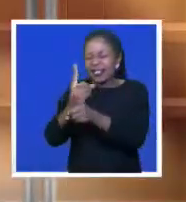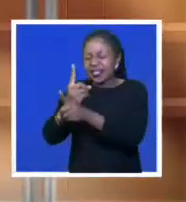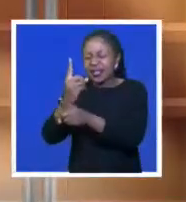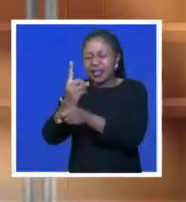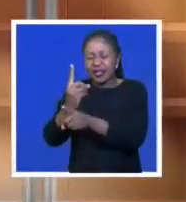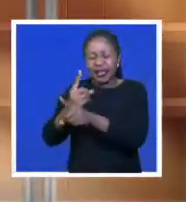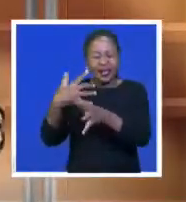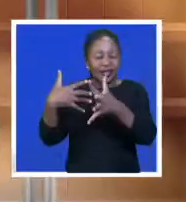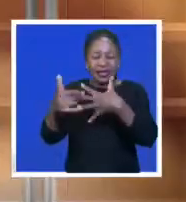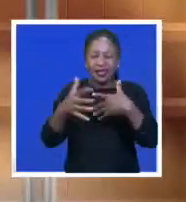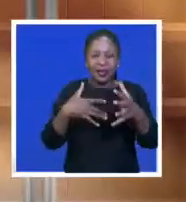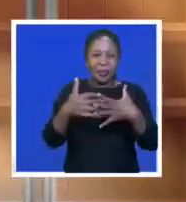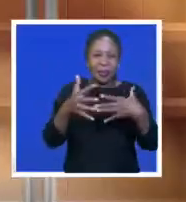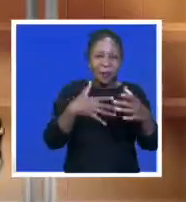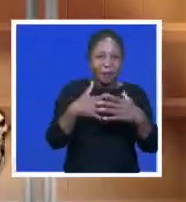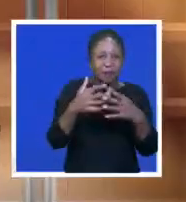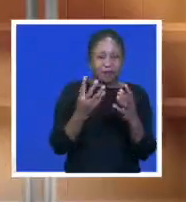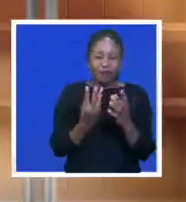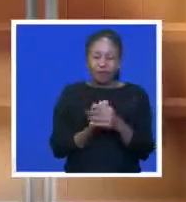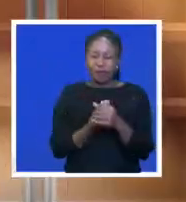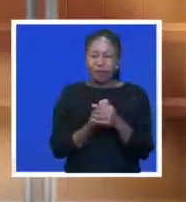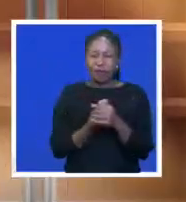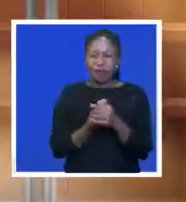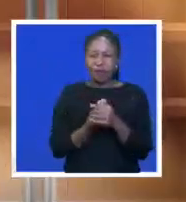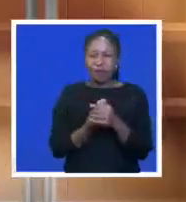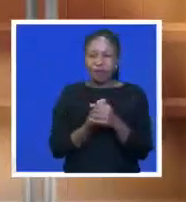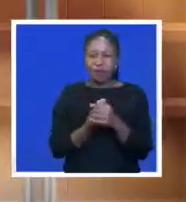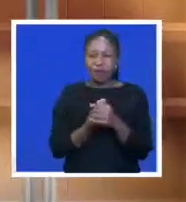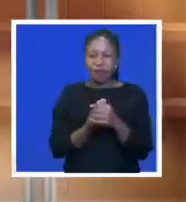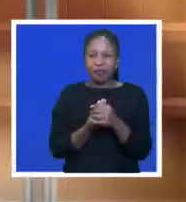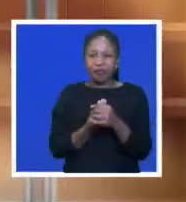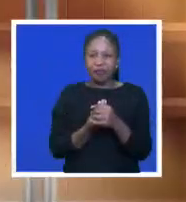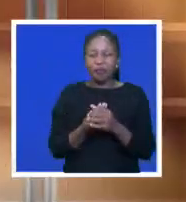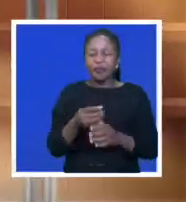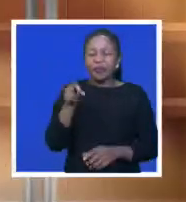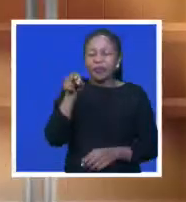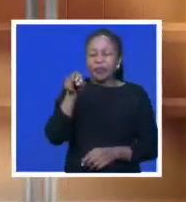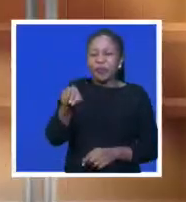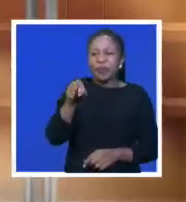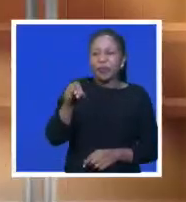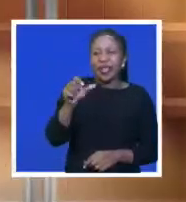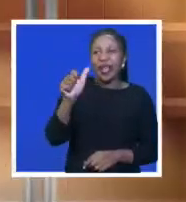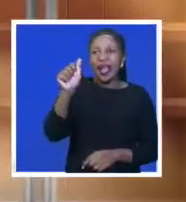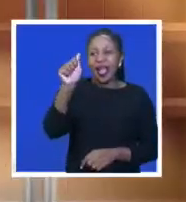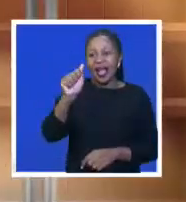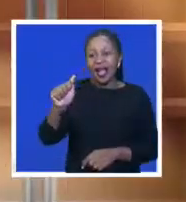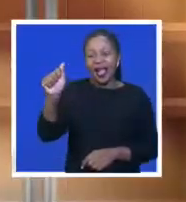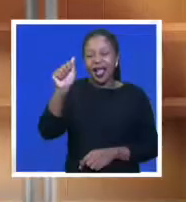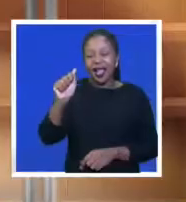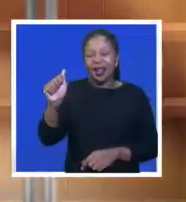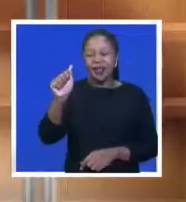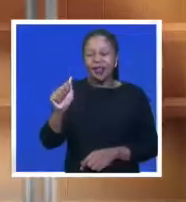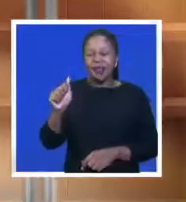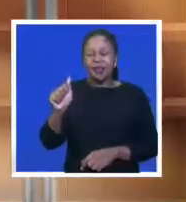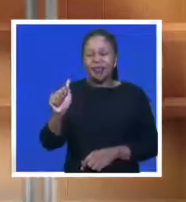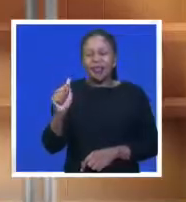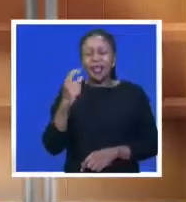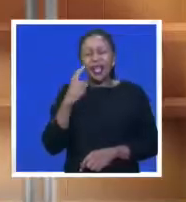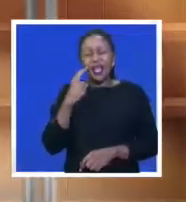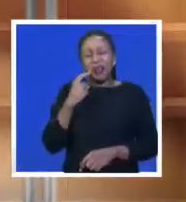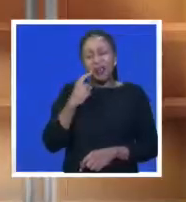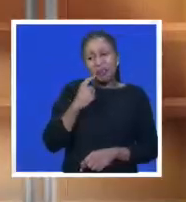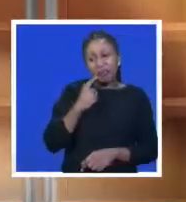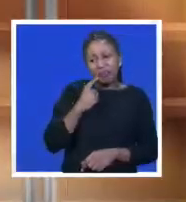Adam was lonely and he became sad. Now, when God saw Adam being sad